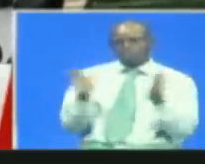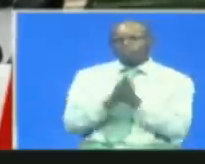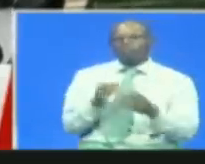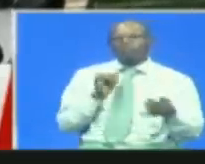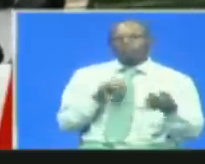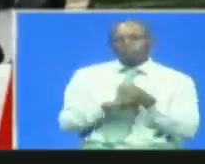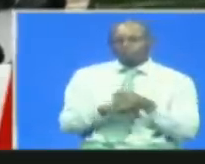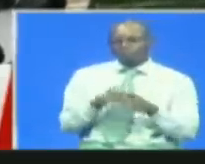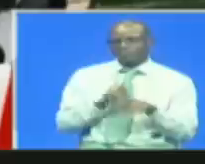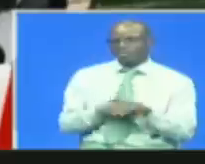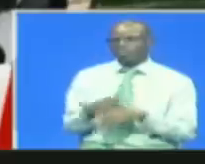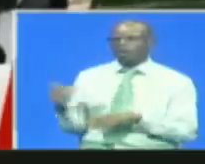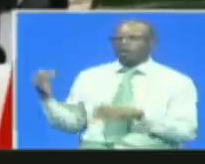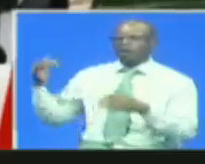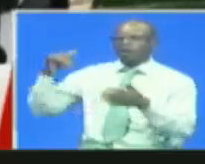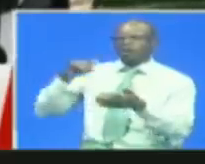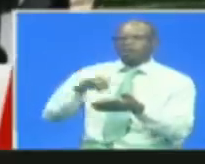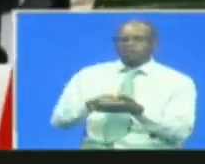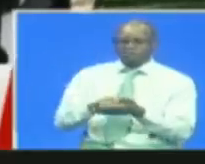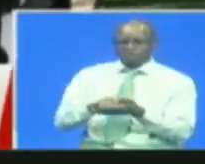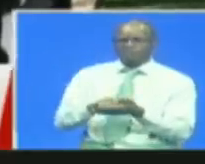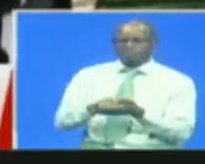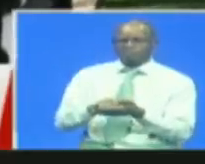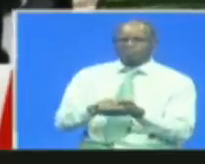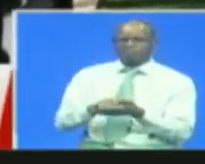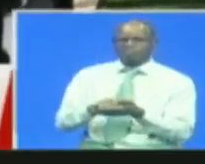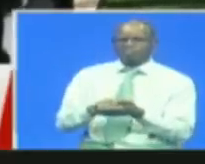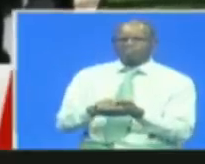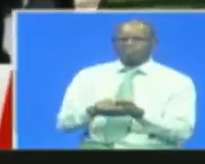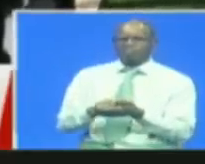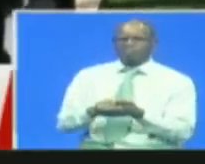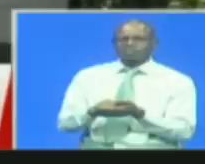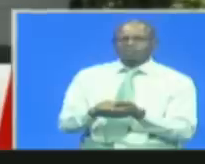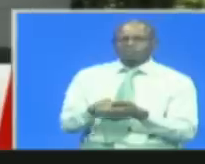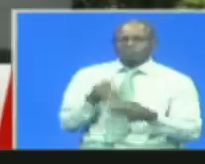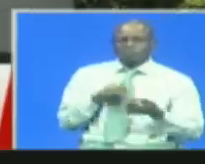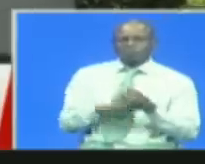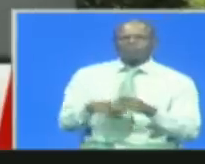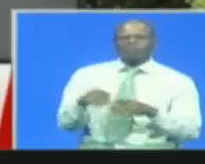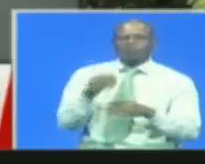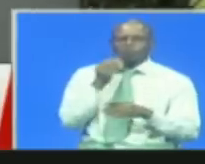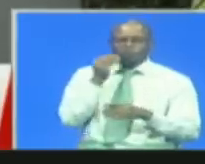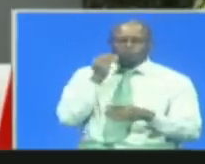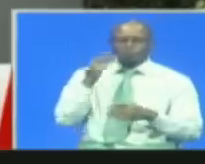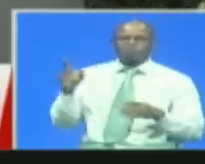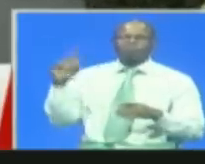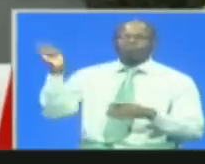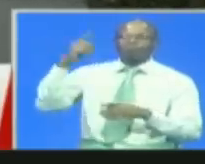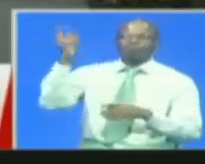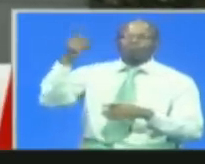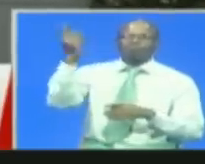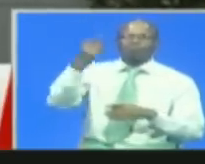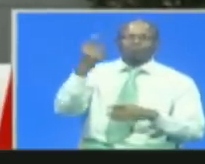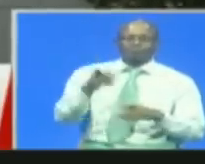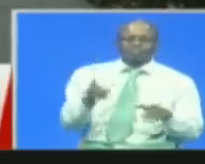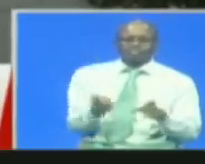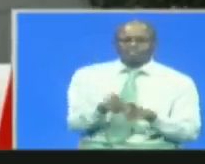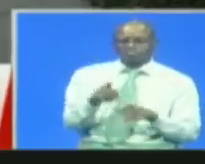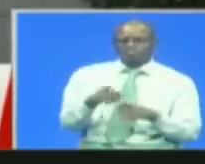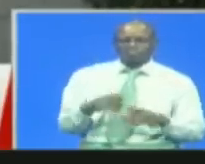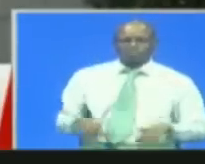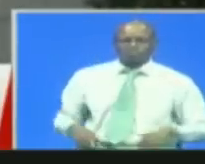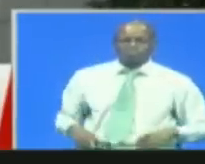he arrived at the venue in a helicopter. Otieno grew up in Diwa, Homa Bay County. He joined Orero High School